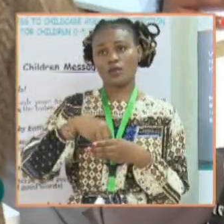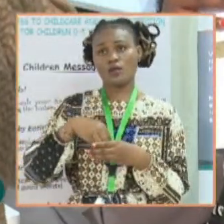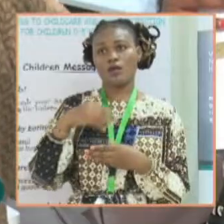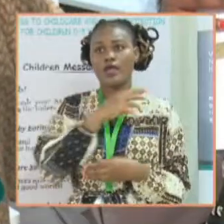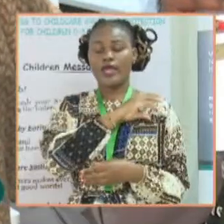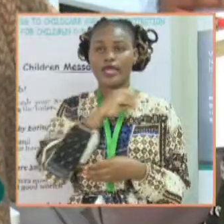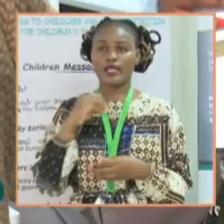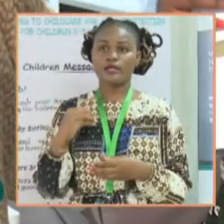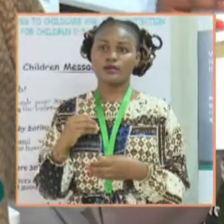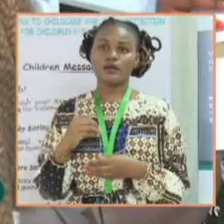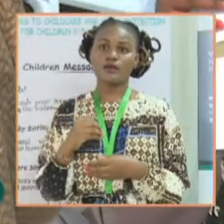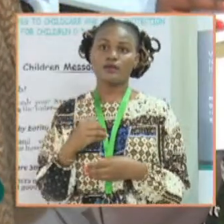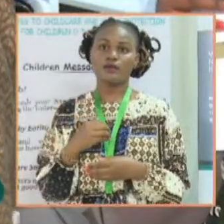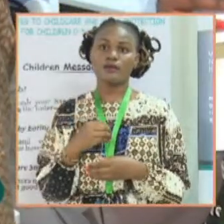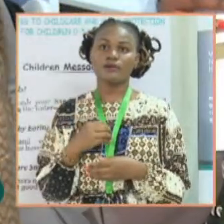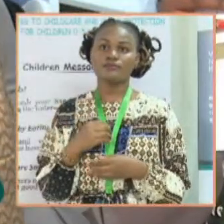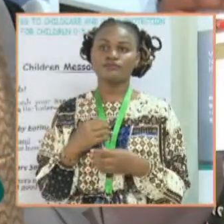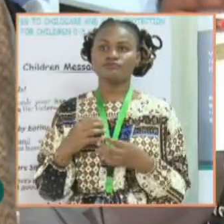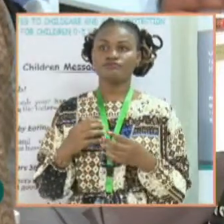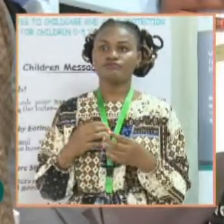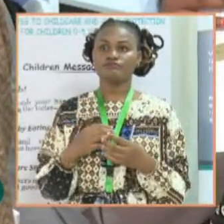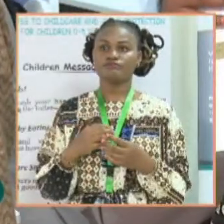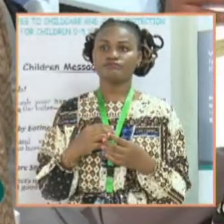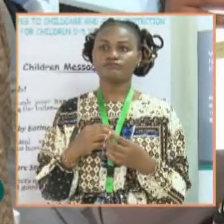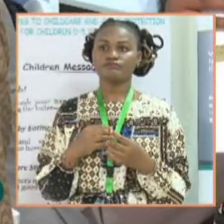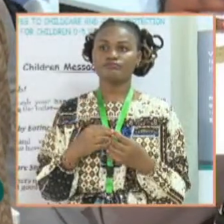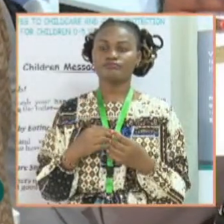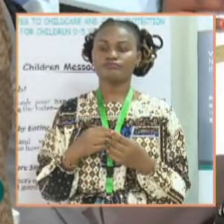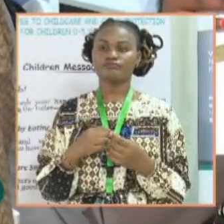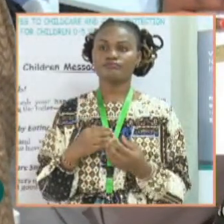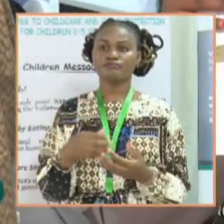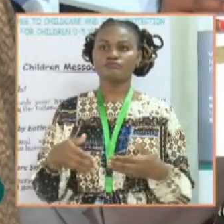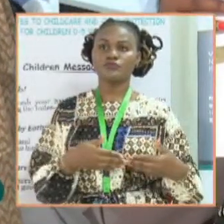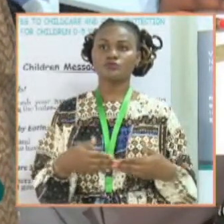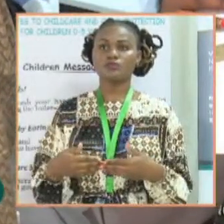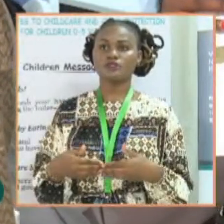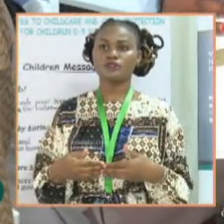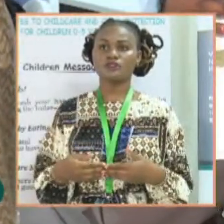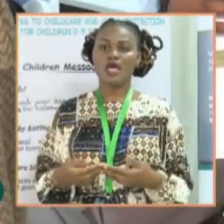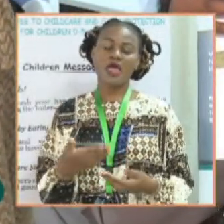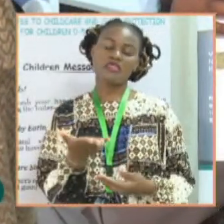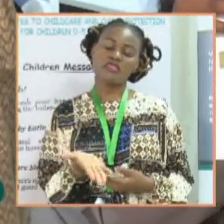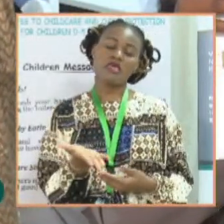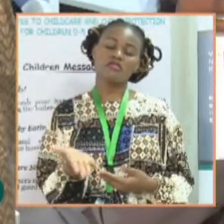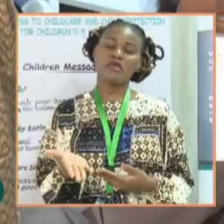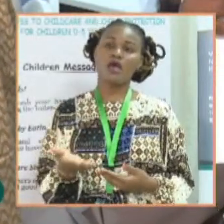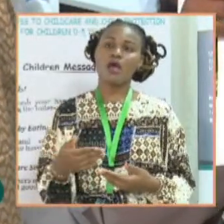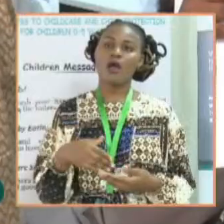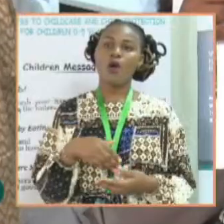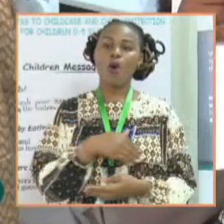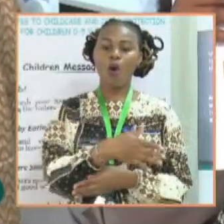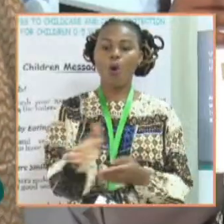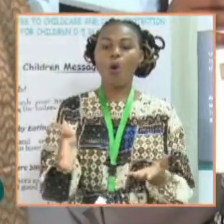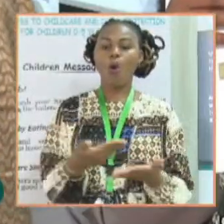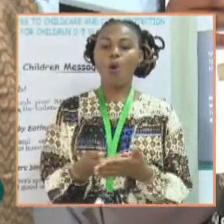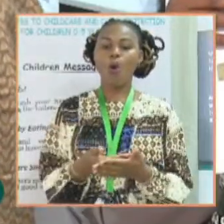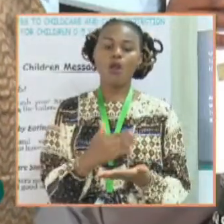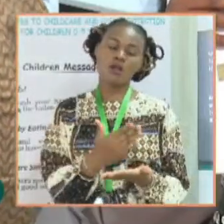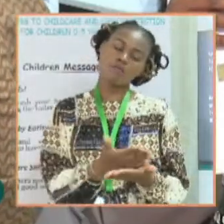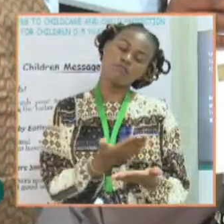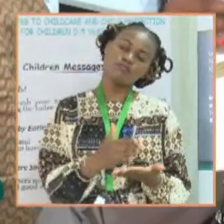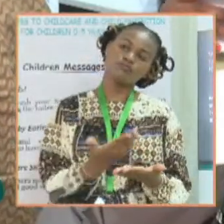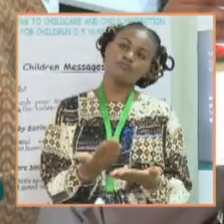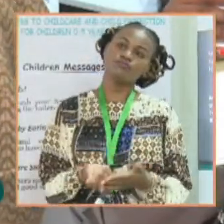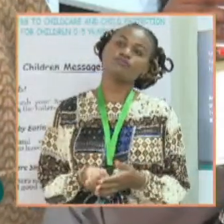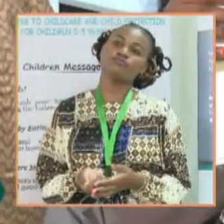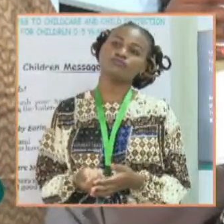by sector. Children should be in all sectors, and sector by sector we argue our case. So therefore, as